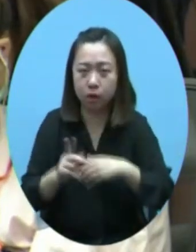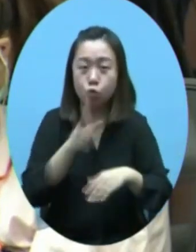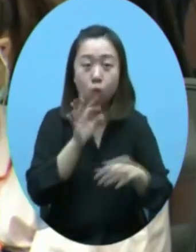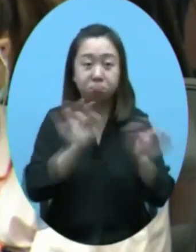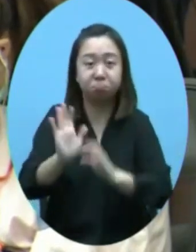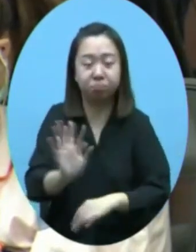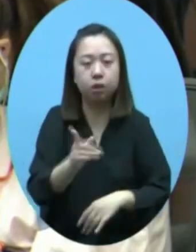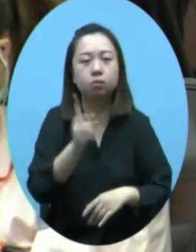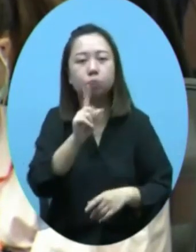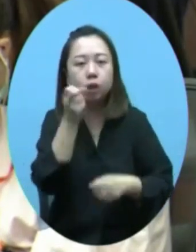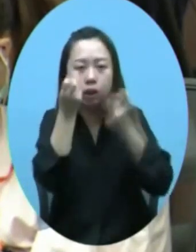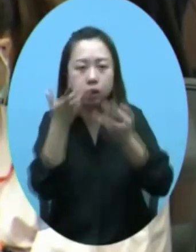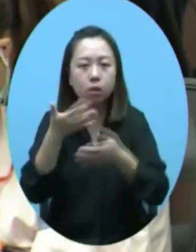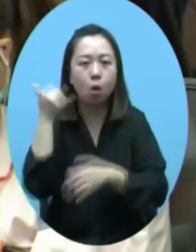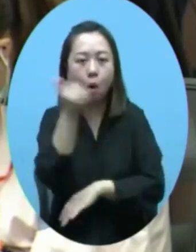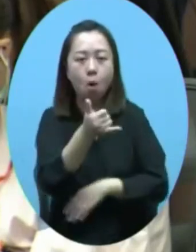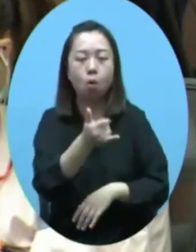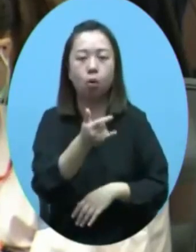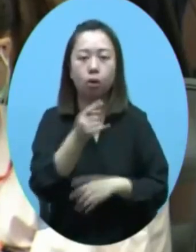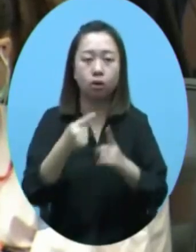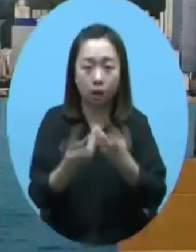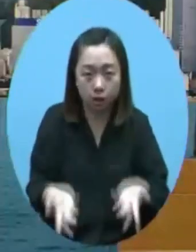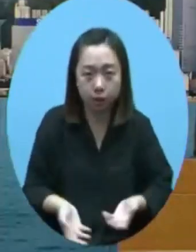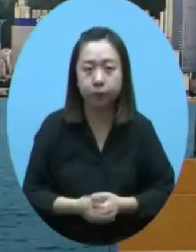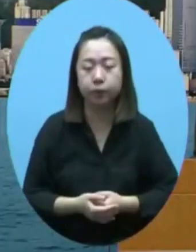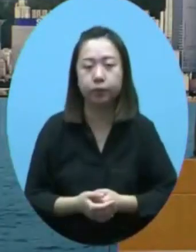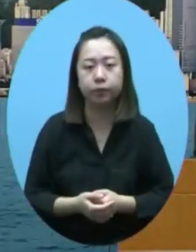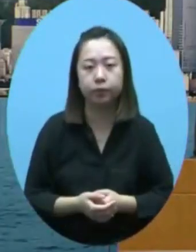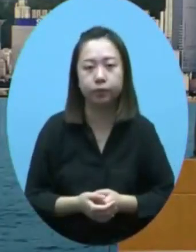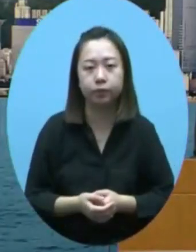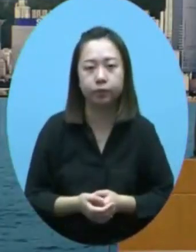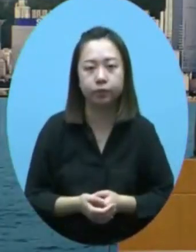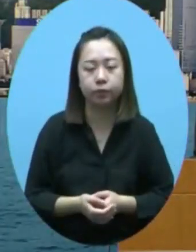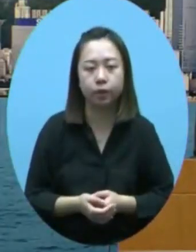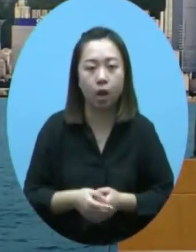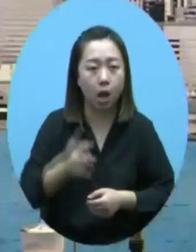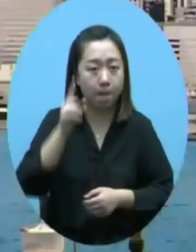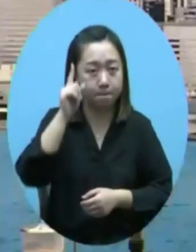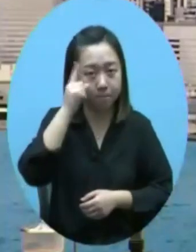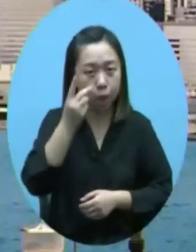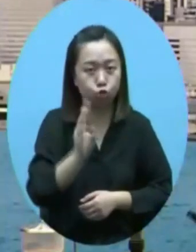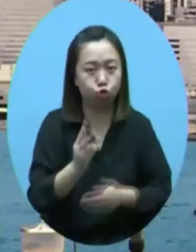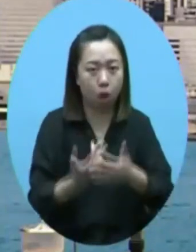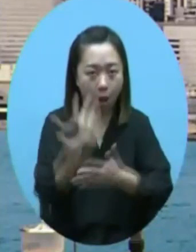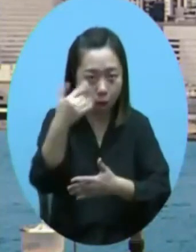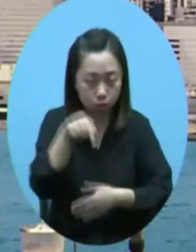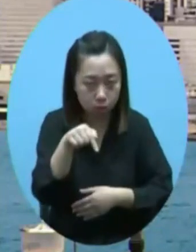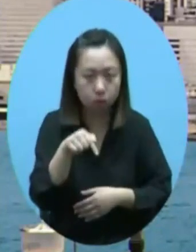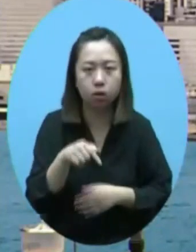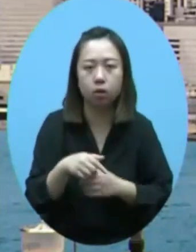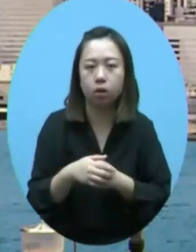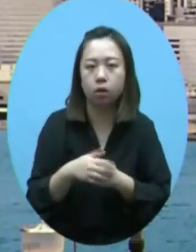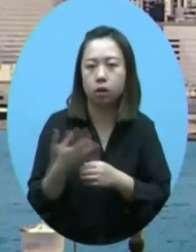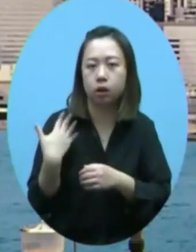a need to suspend or to delay the book fair? If not, what recommendations would you give to the public? I think for Ming Chun